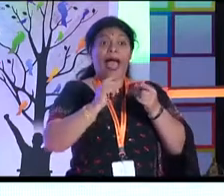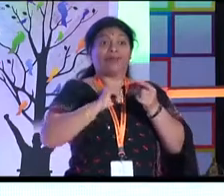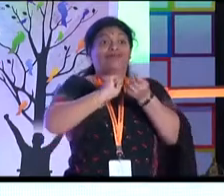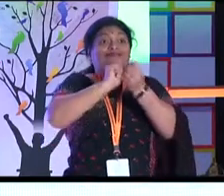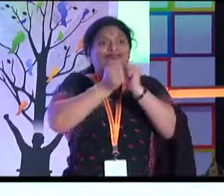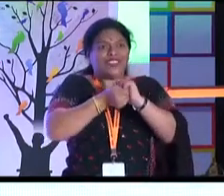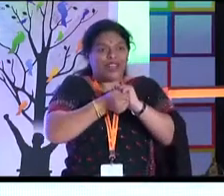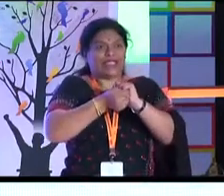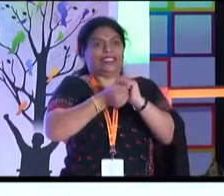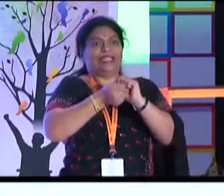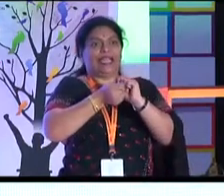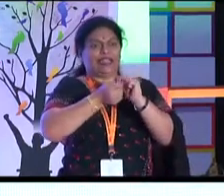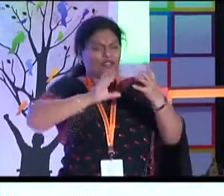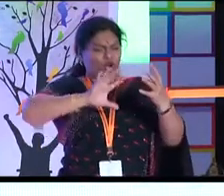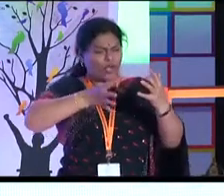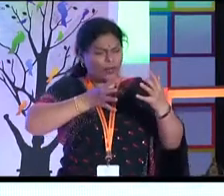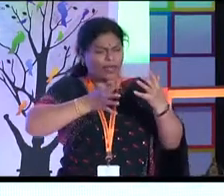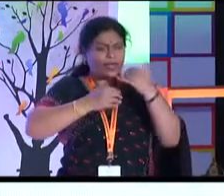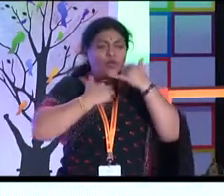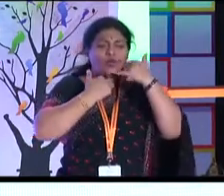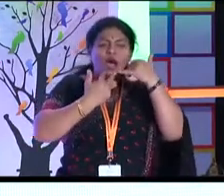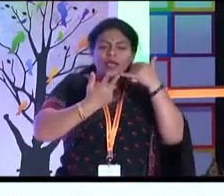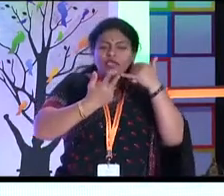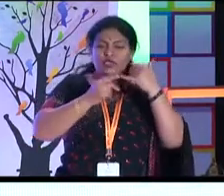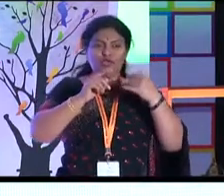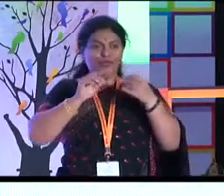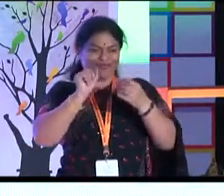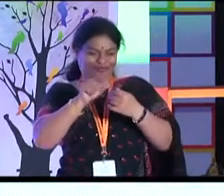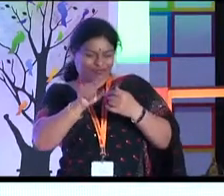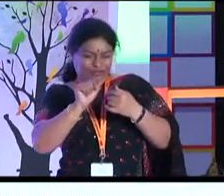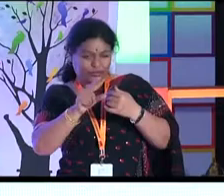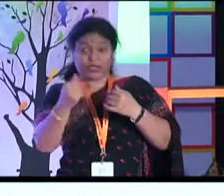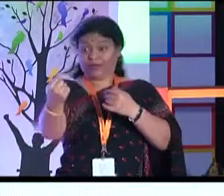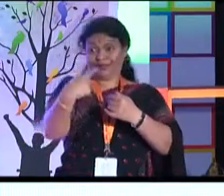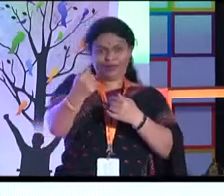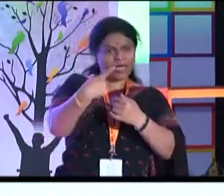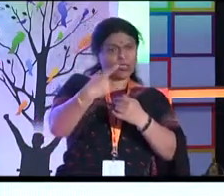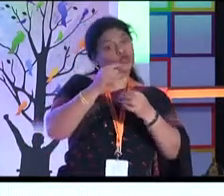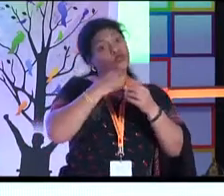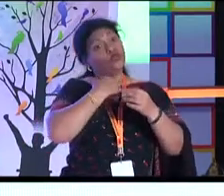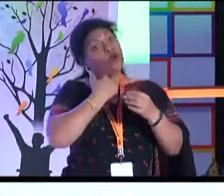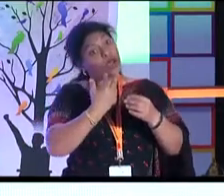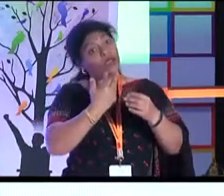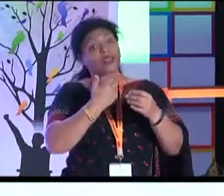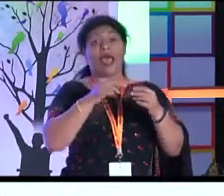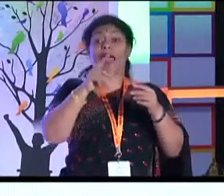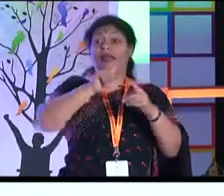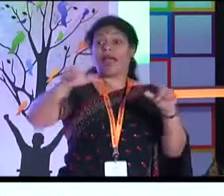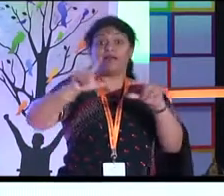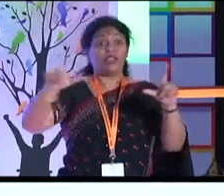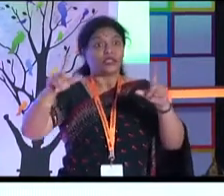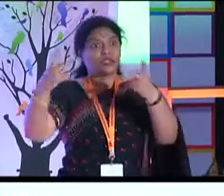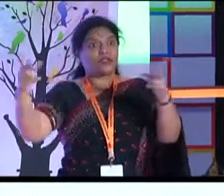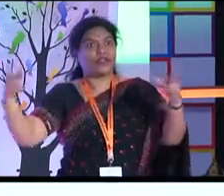translate automatically from voice to text, text to voice. You can translate different languages